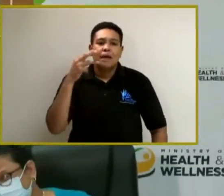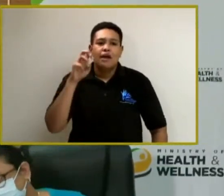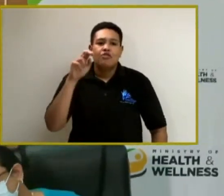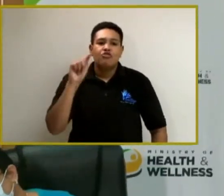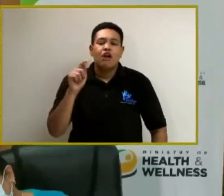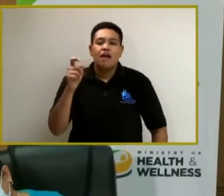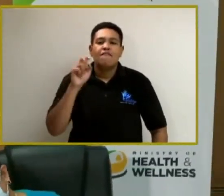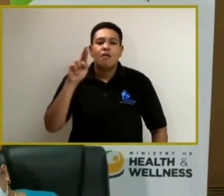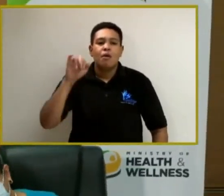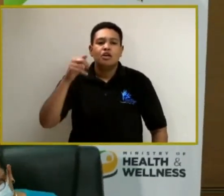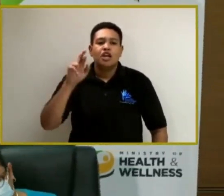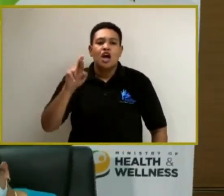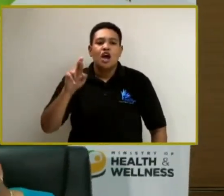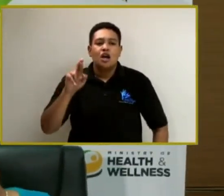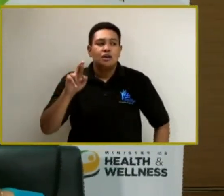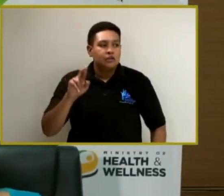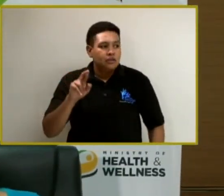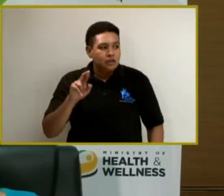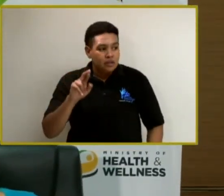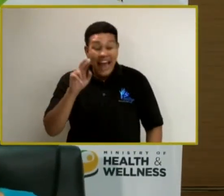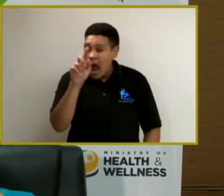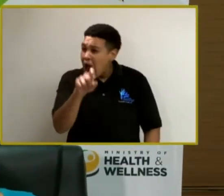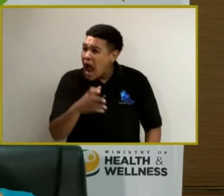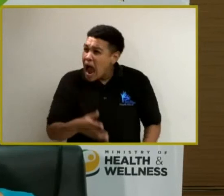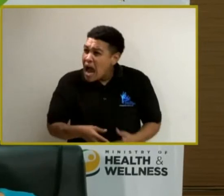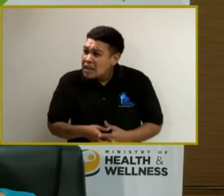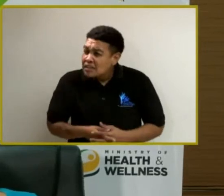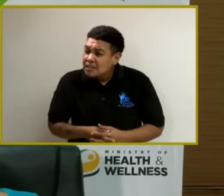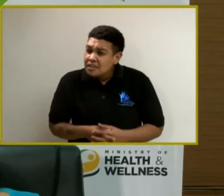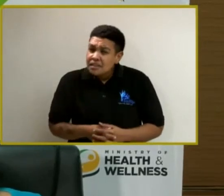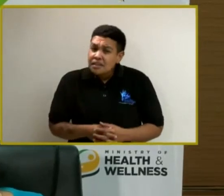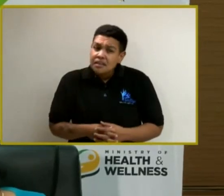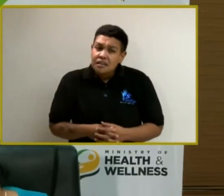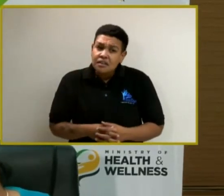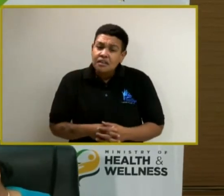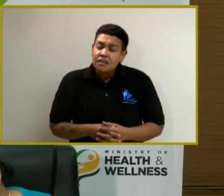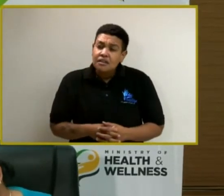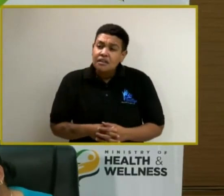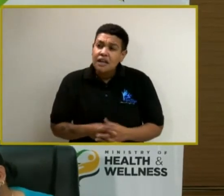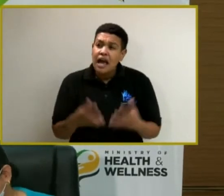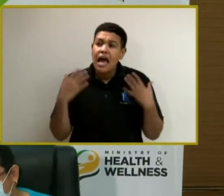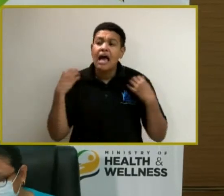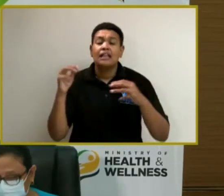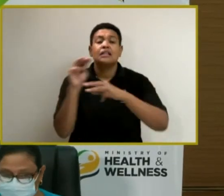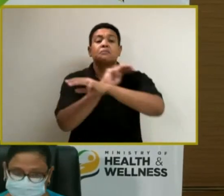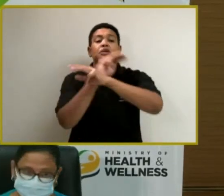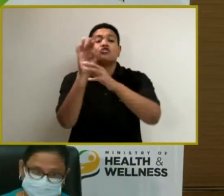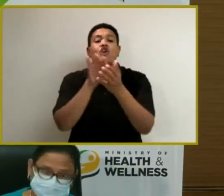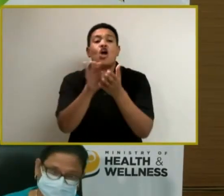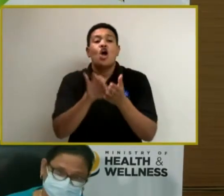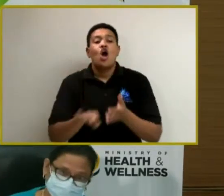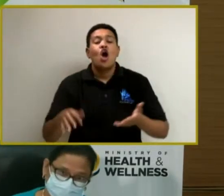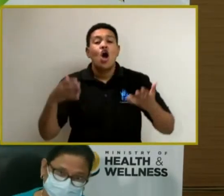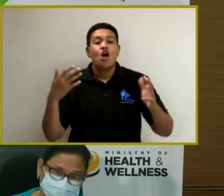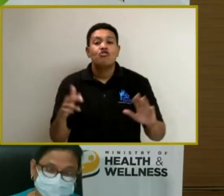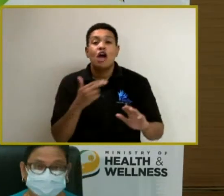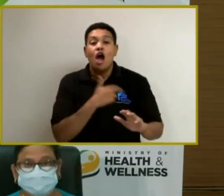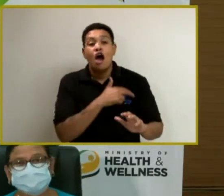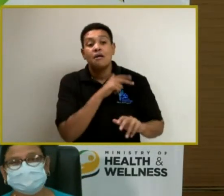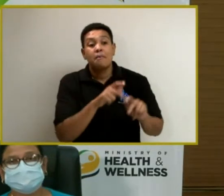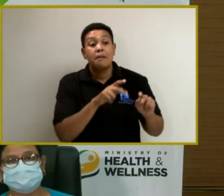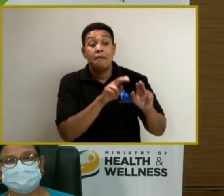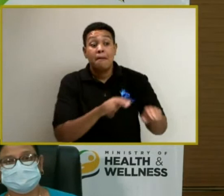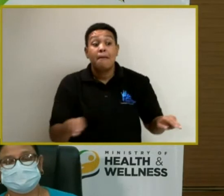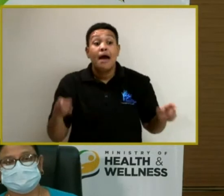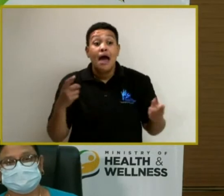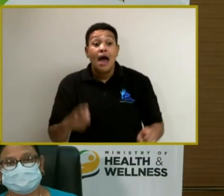from RJR. She's asking, does the health ministry count already hospitalized